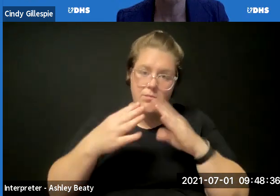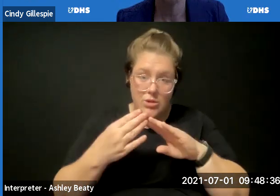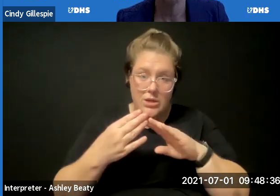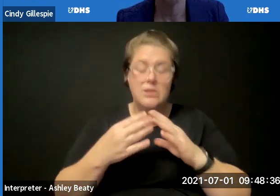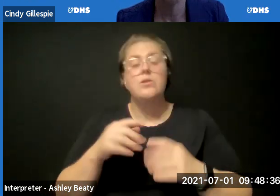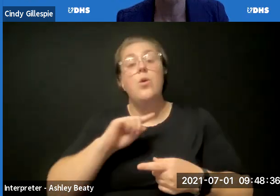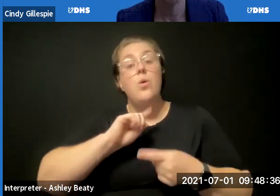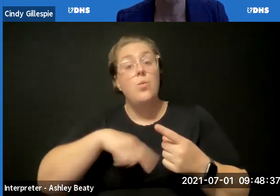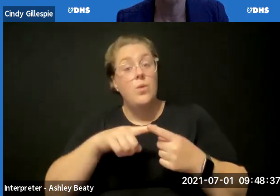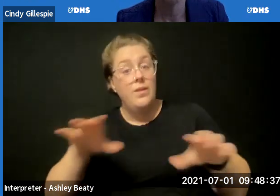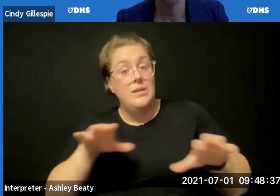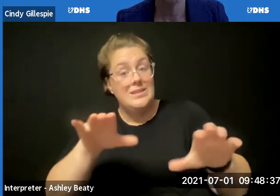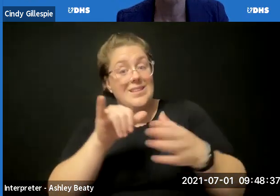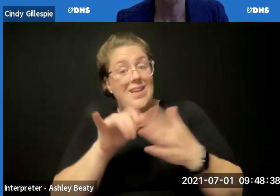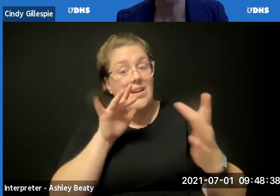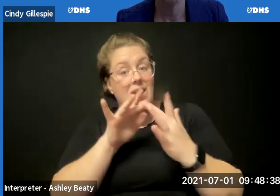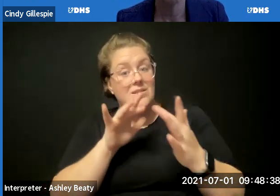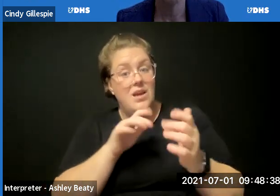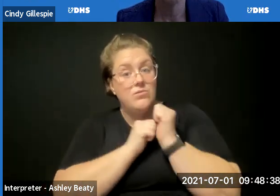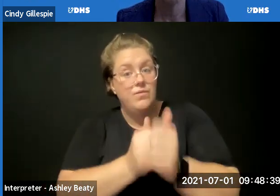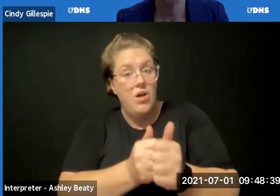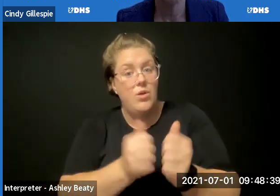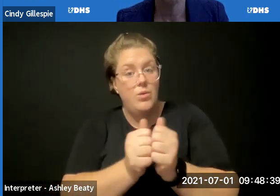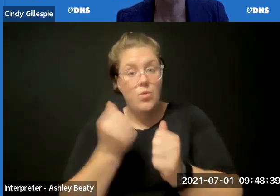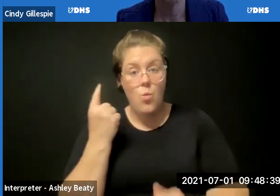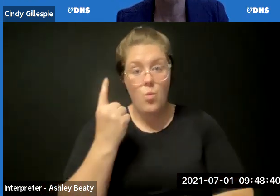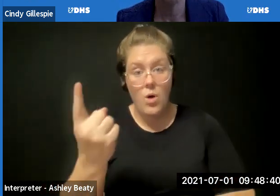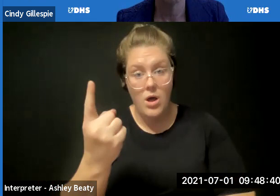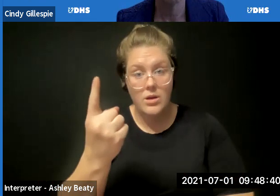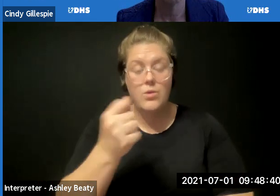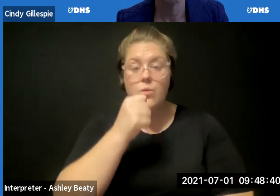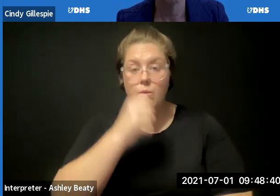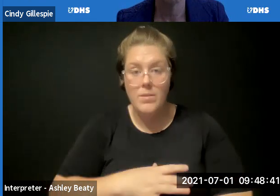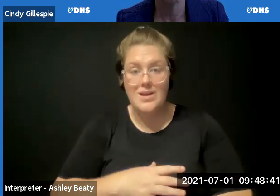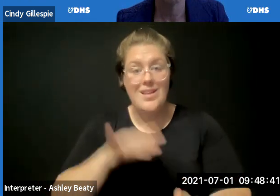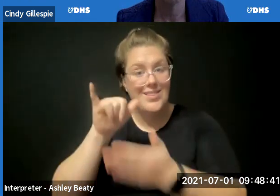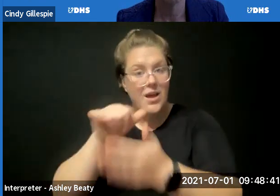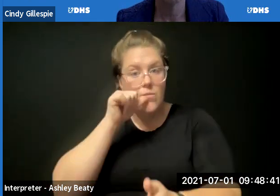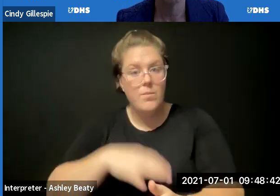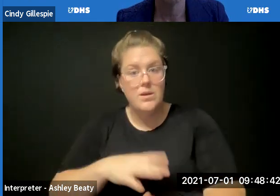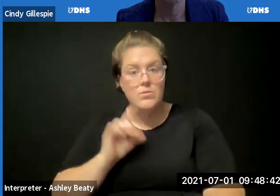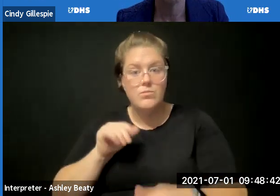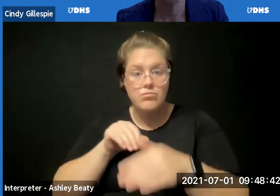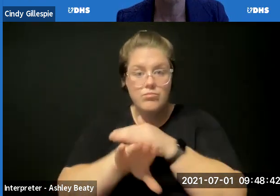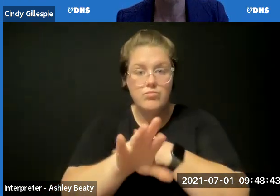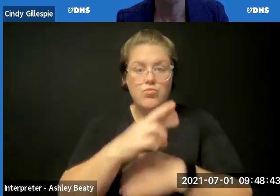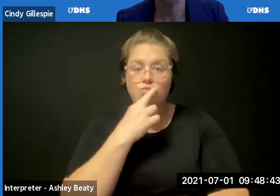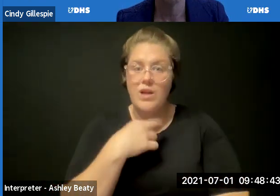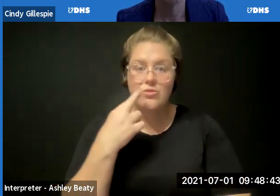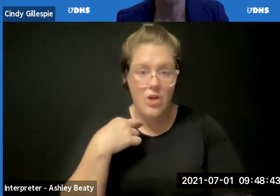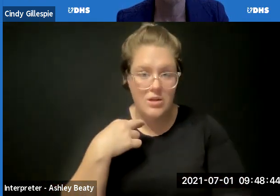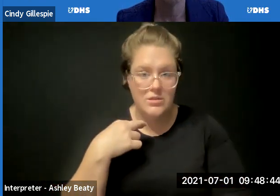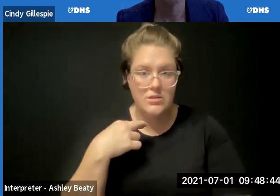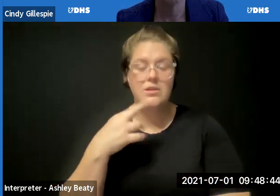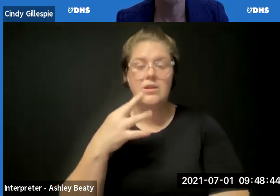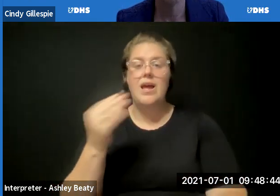when they did the contact tracing for one particular lady, she had been at a restaurant, and they